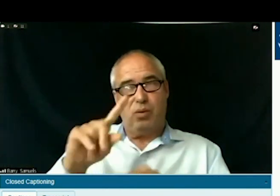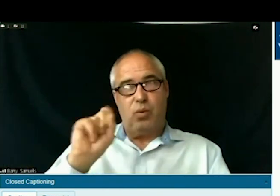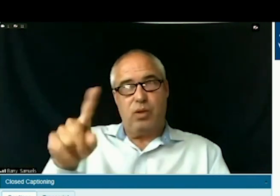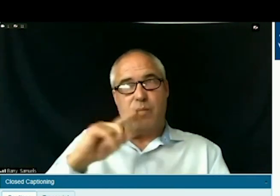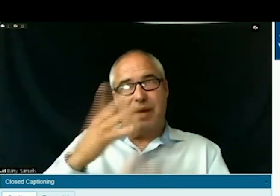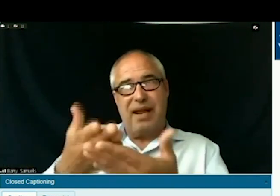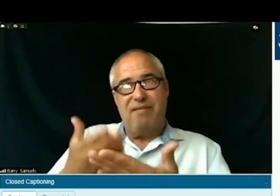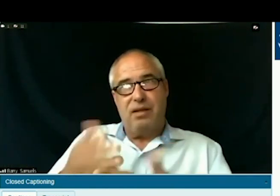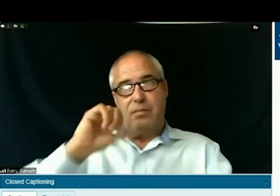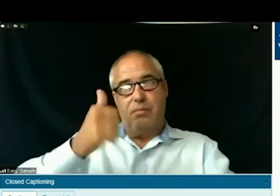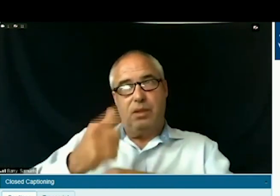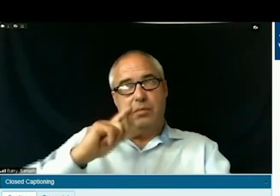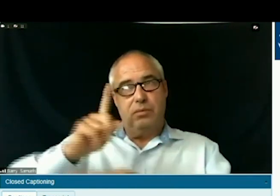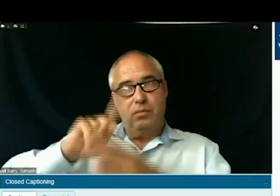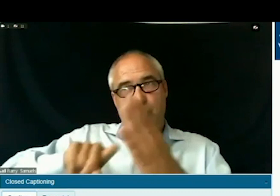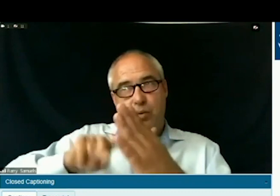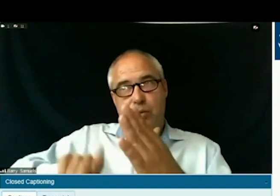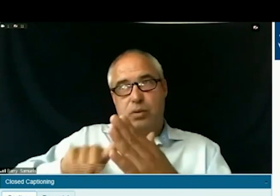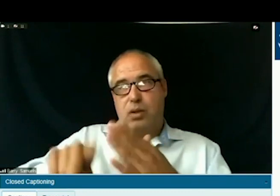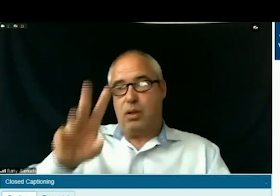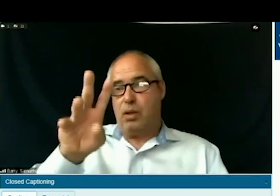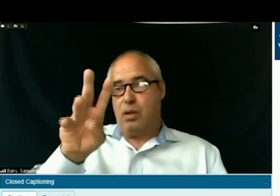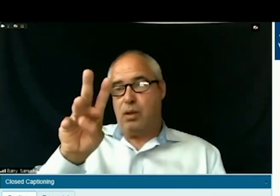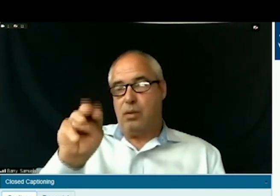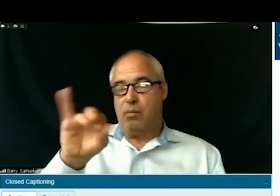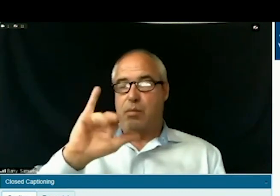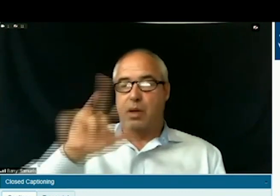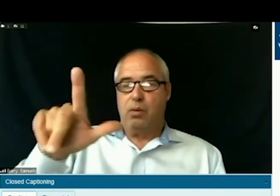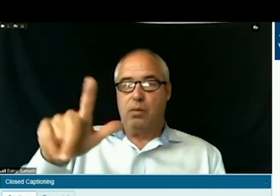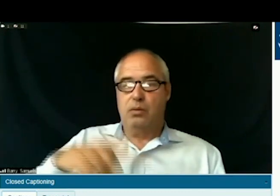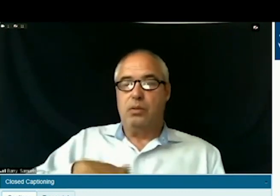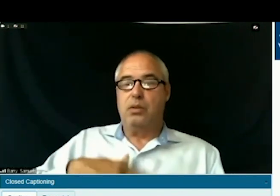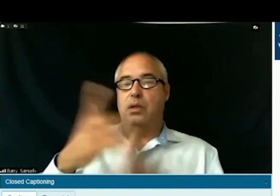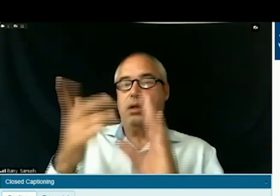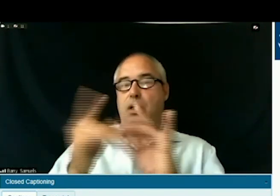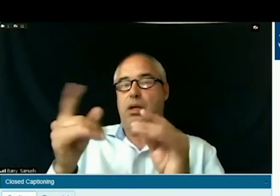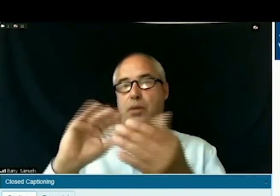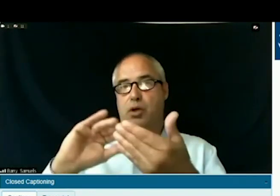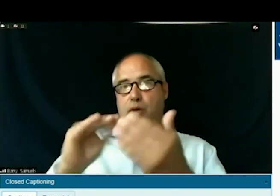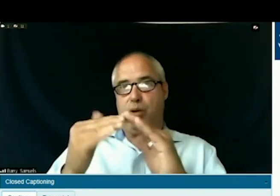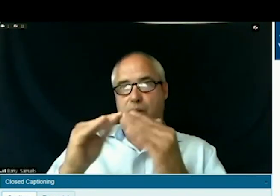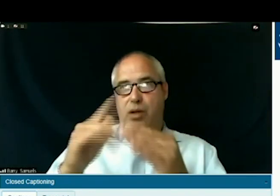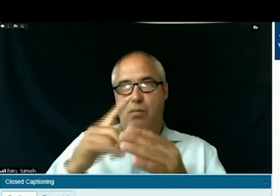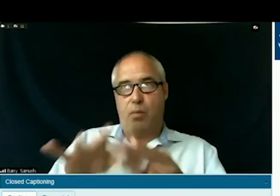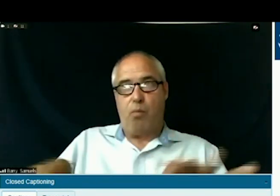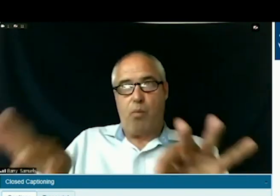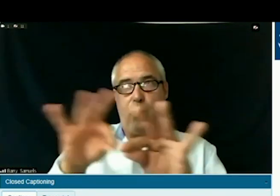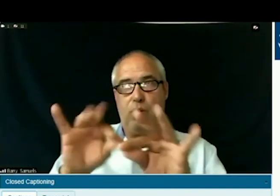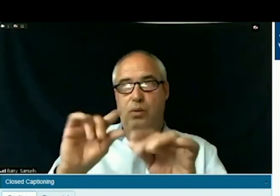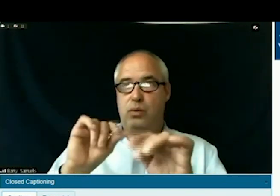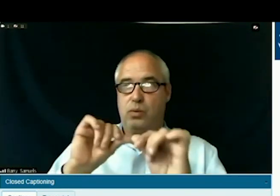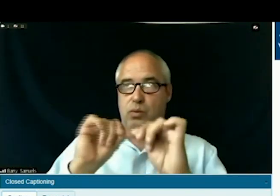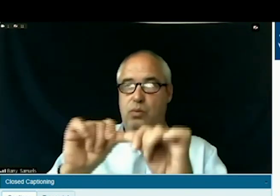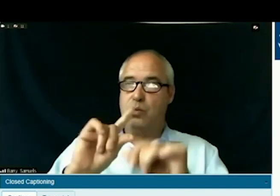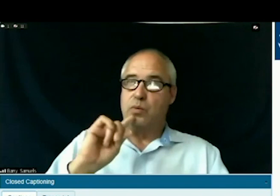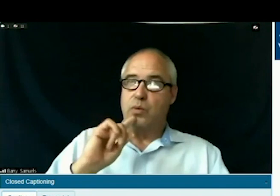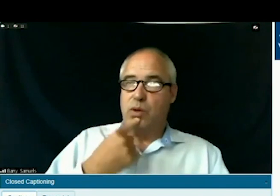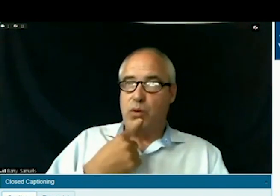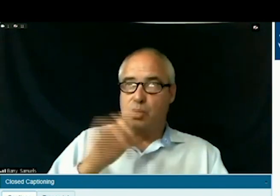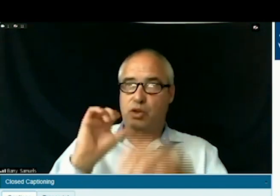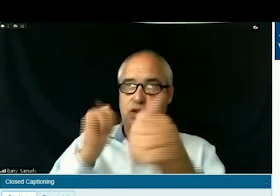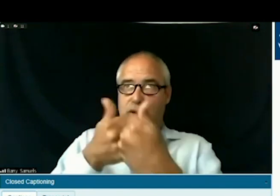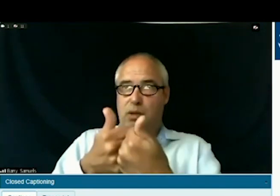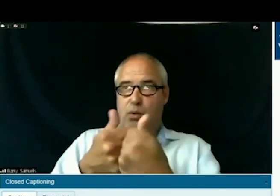that, you know, Merrill commented about community, and I think that's important and such a critical challenge for this group